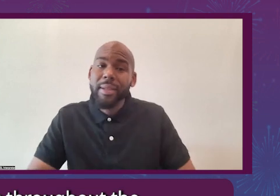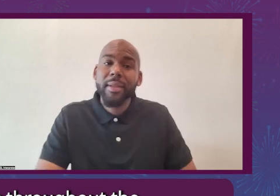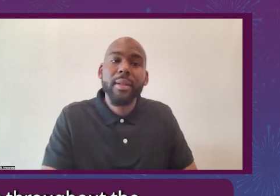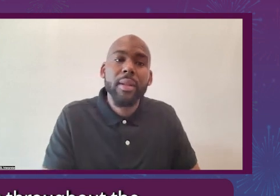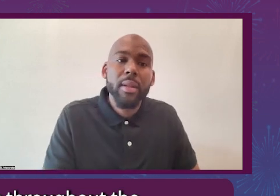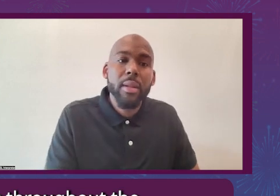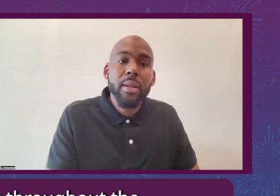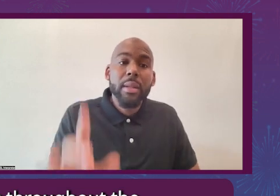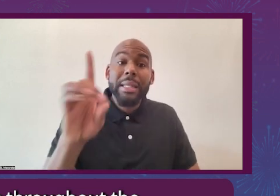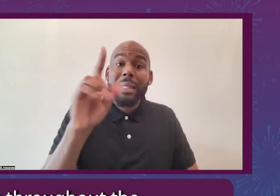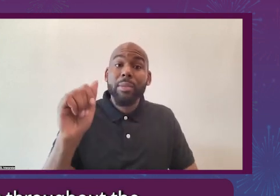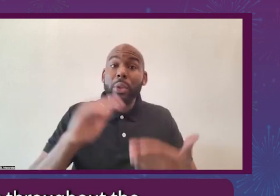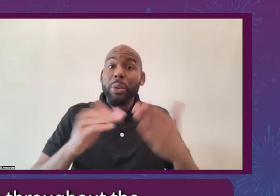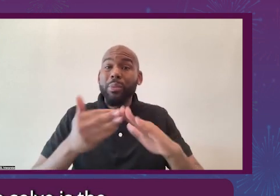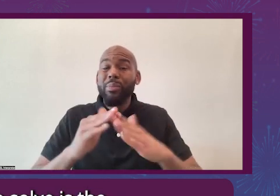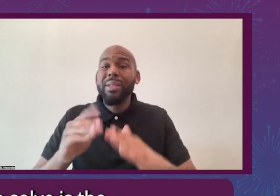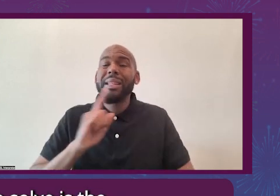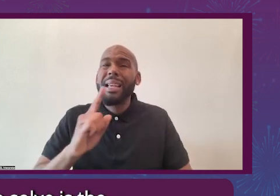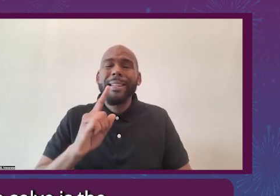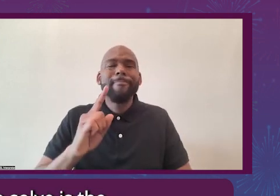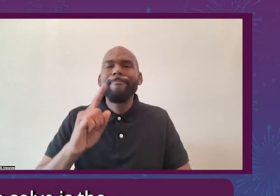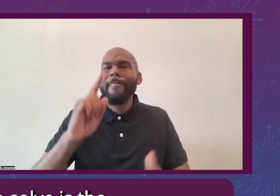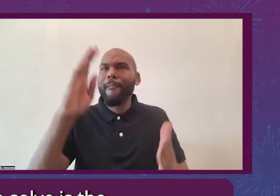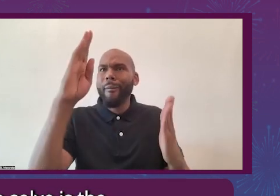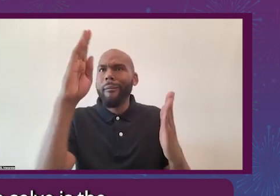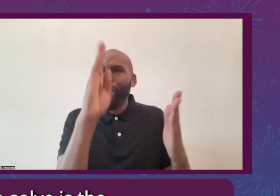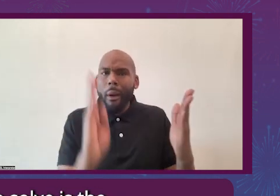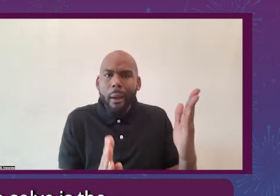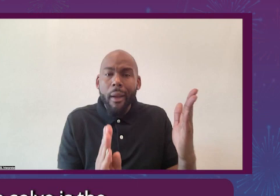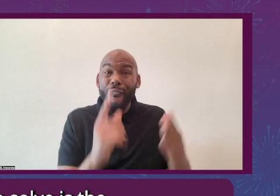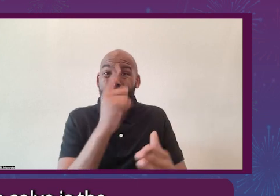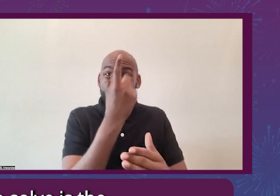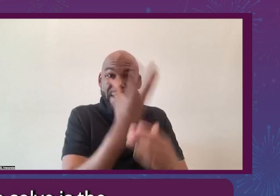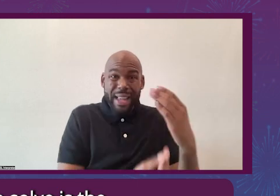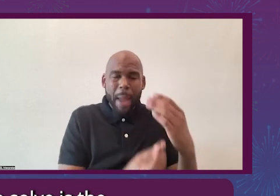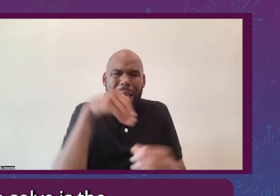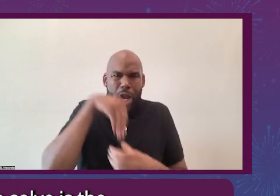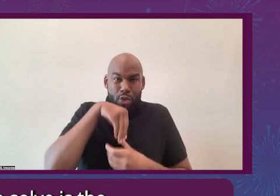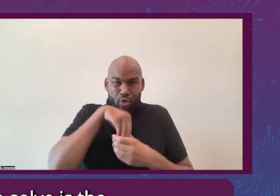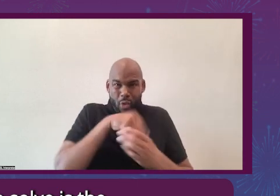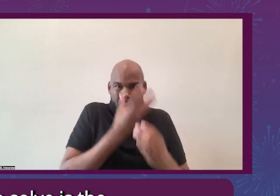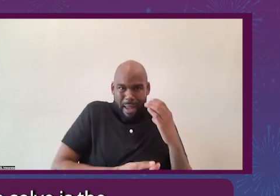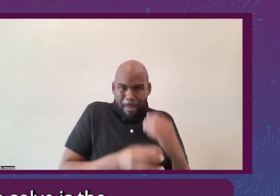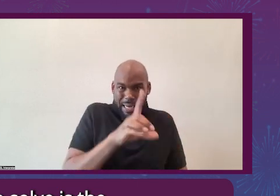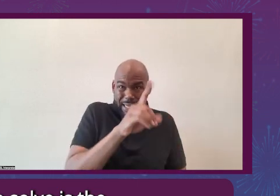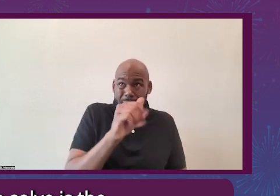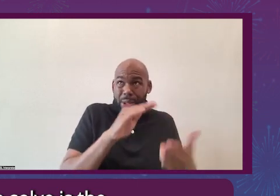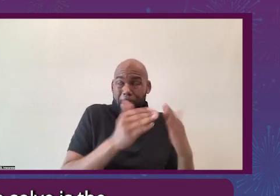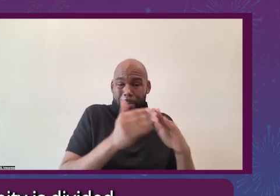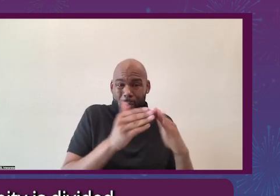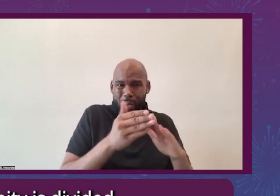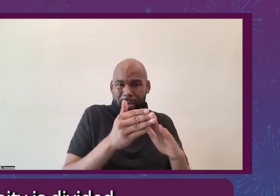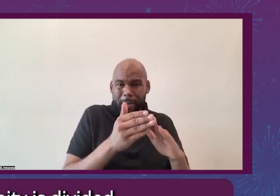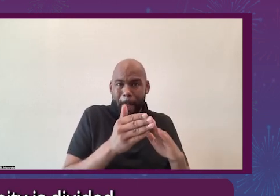community. The disability community is fragmented. The first gap to solve is the internal gap of the